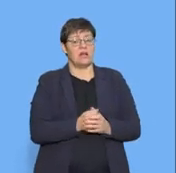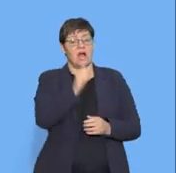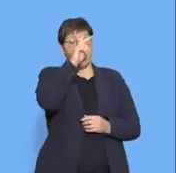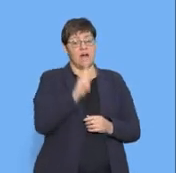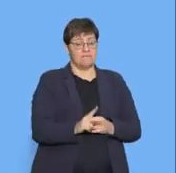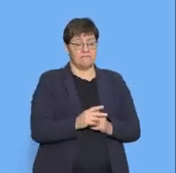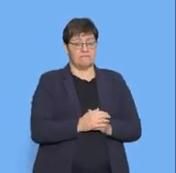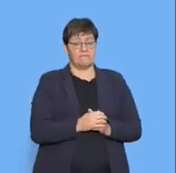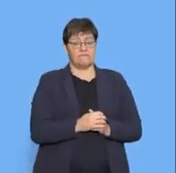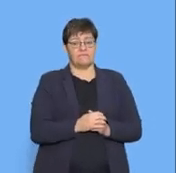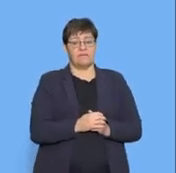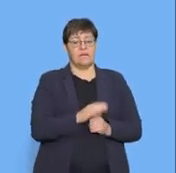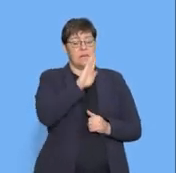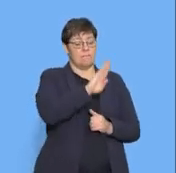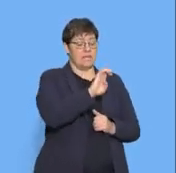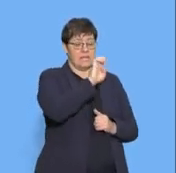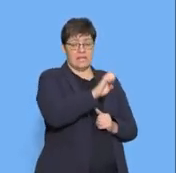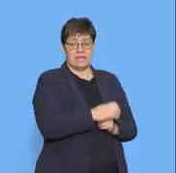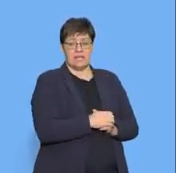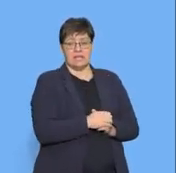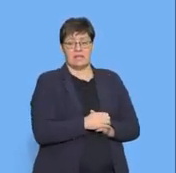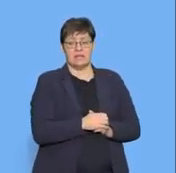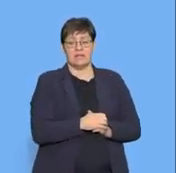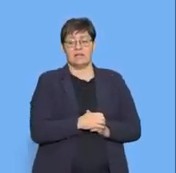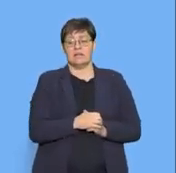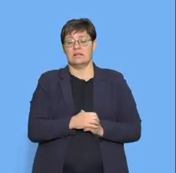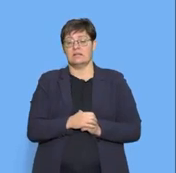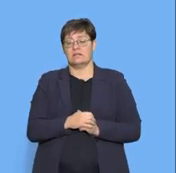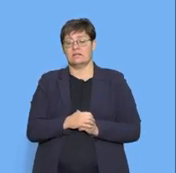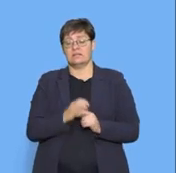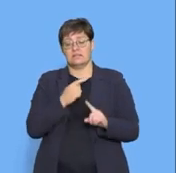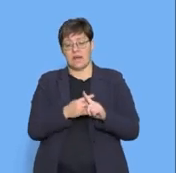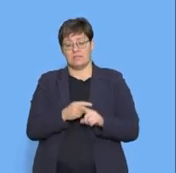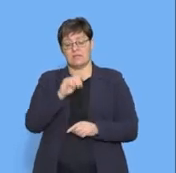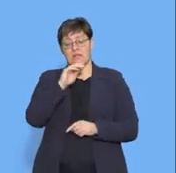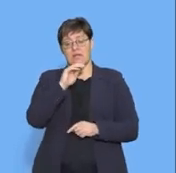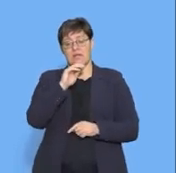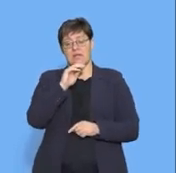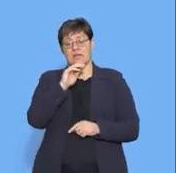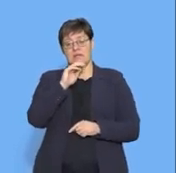the triangle, it's going to be half BE